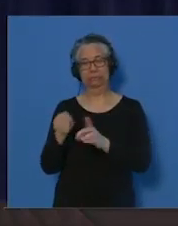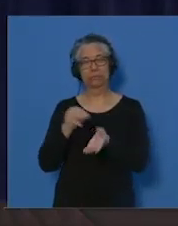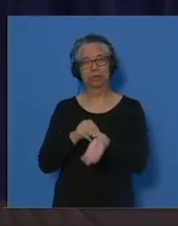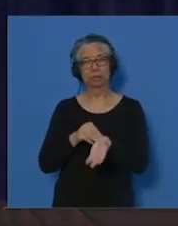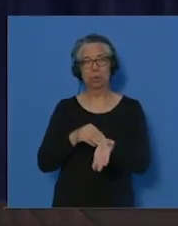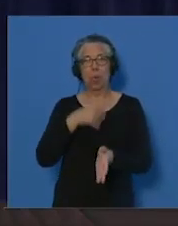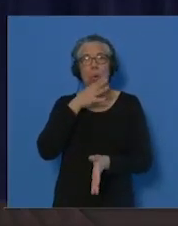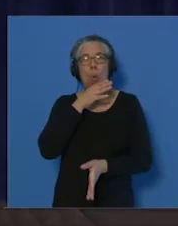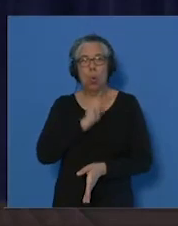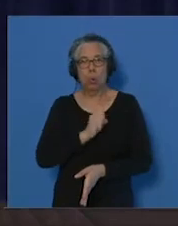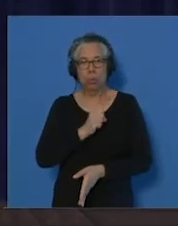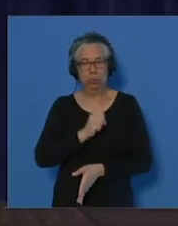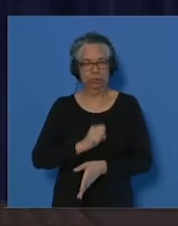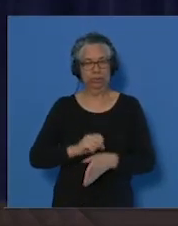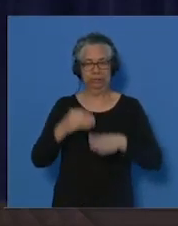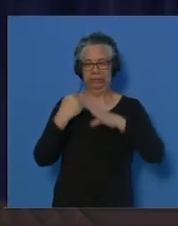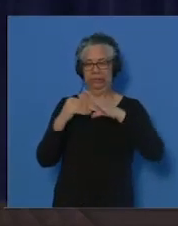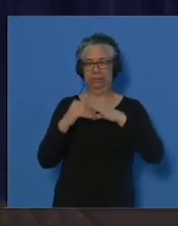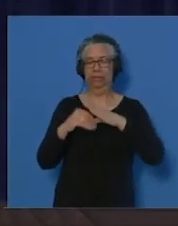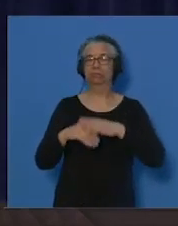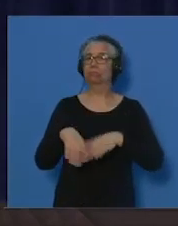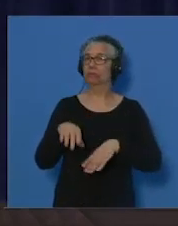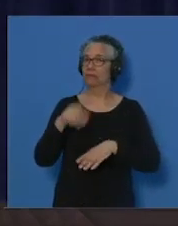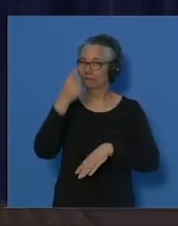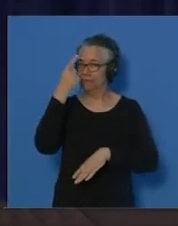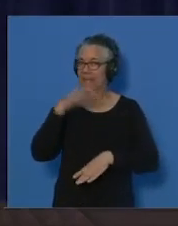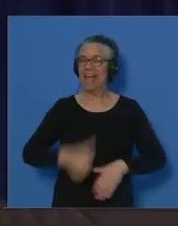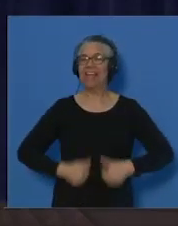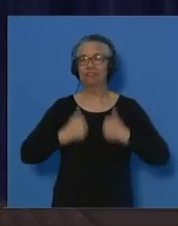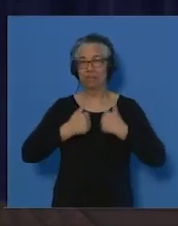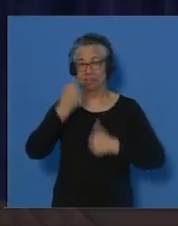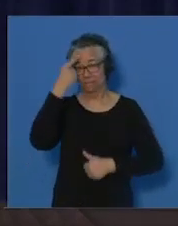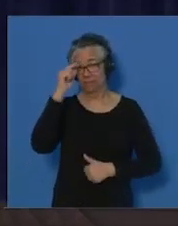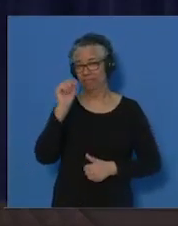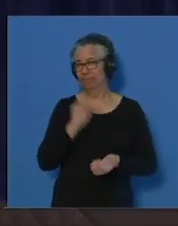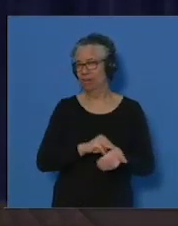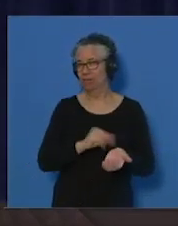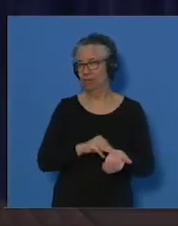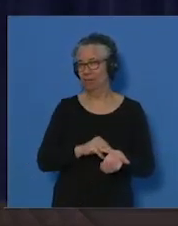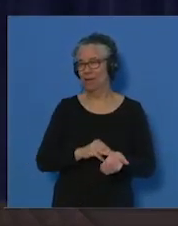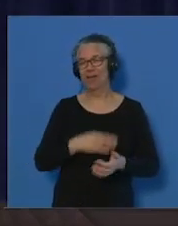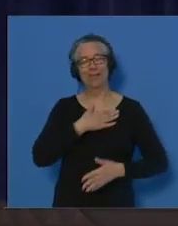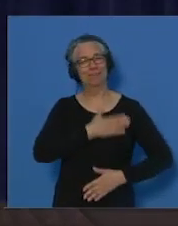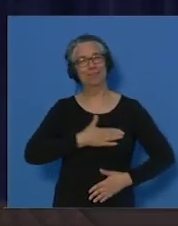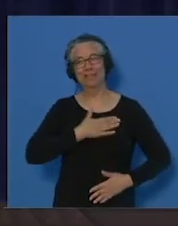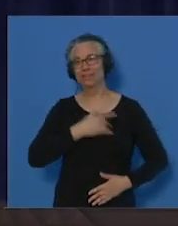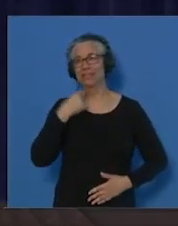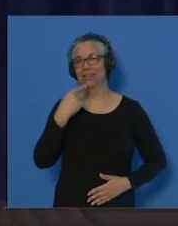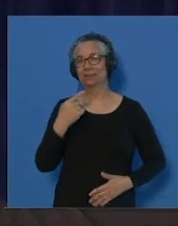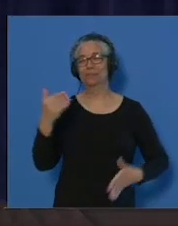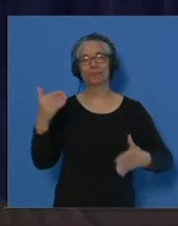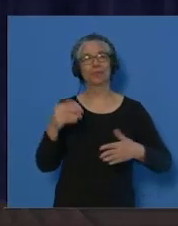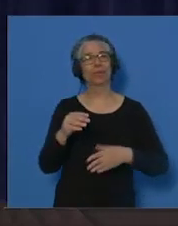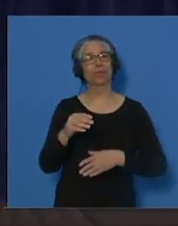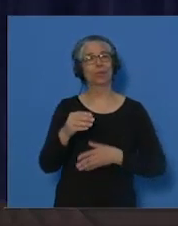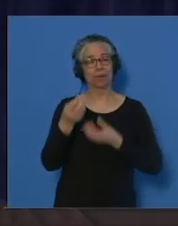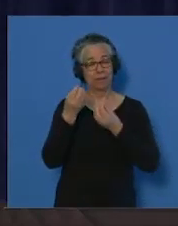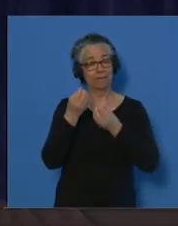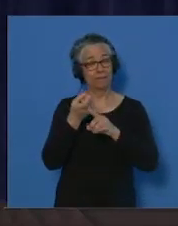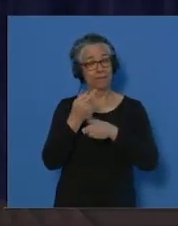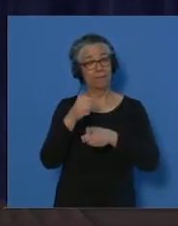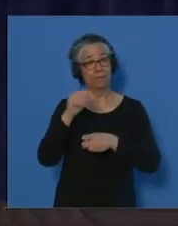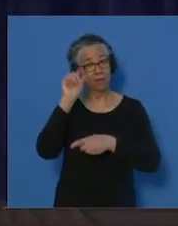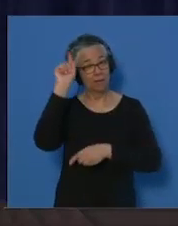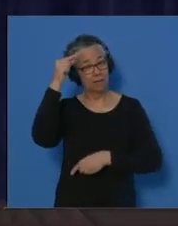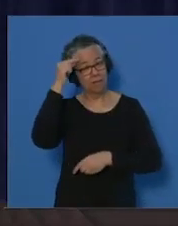old email addresses for their doctor. I'm also pleased to report that news from the government lab indicates that everyone